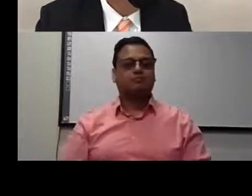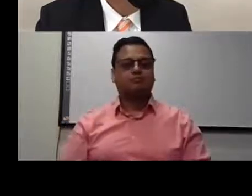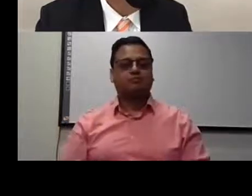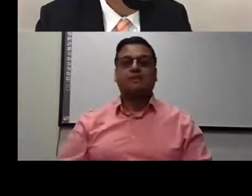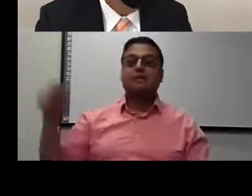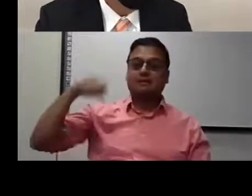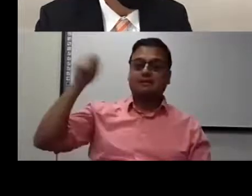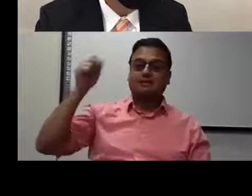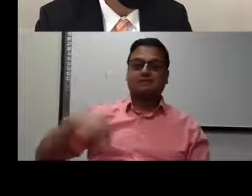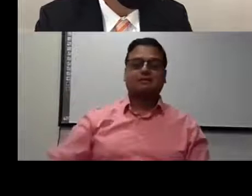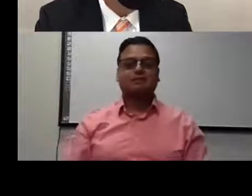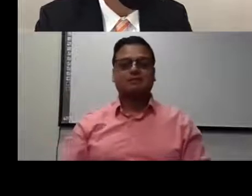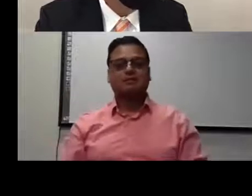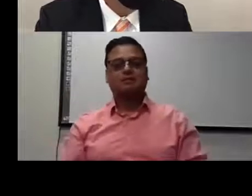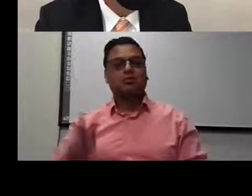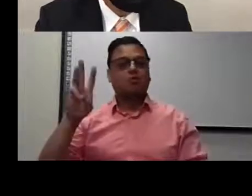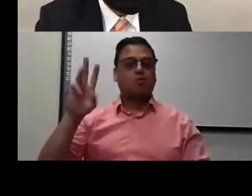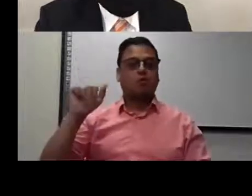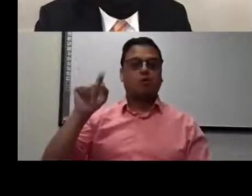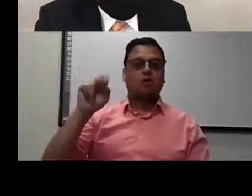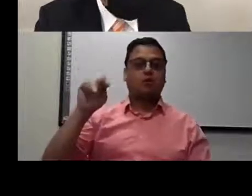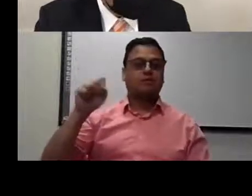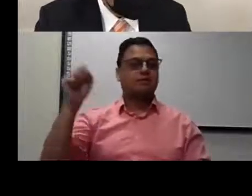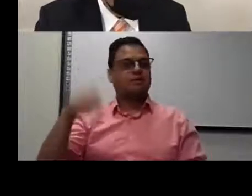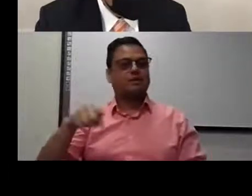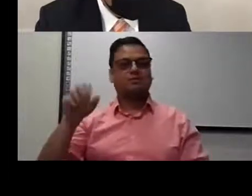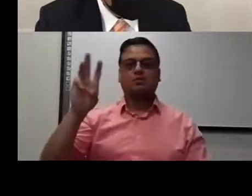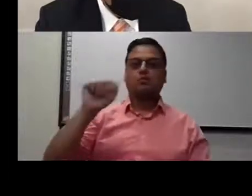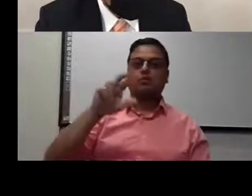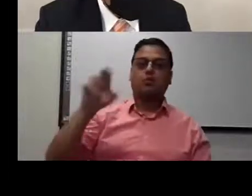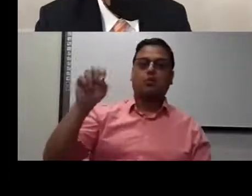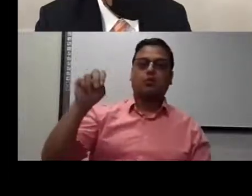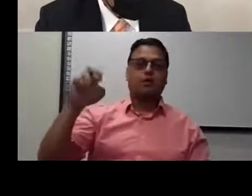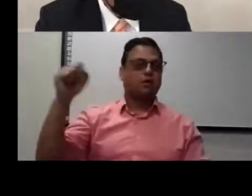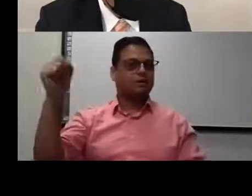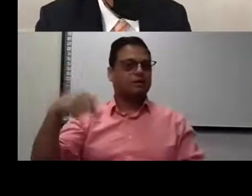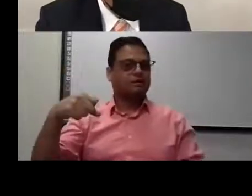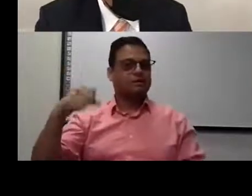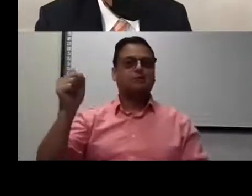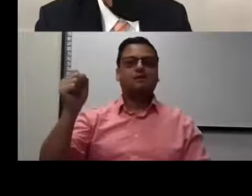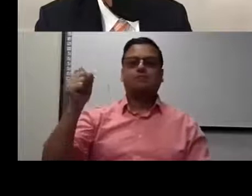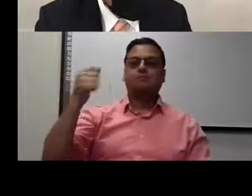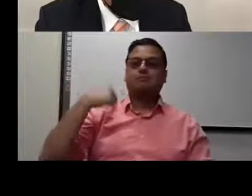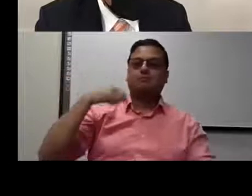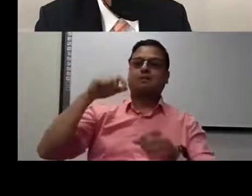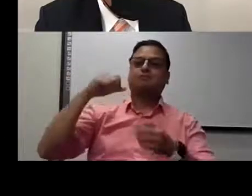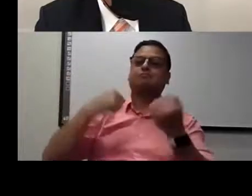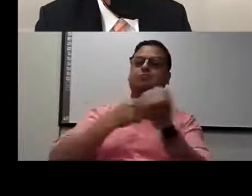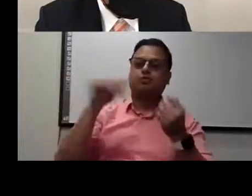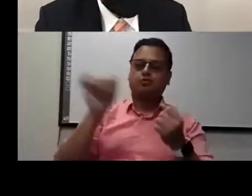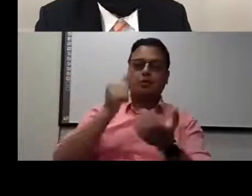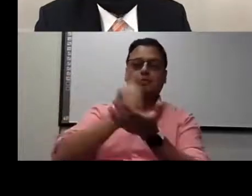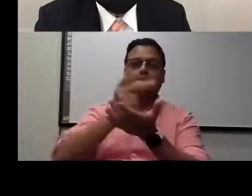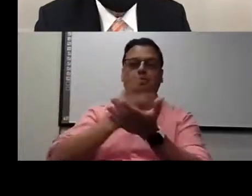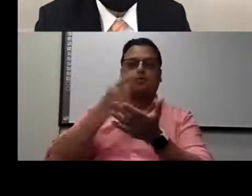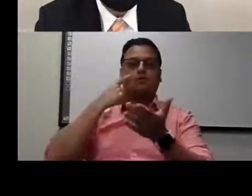Yes. Trustee Watkins. Yes. Trustee Warren. Yes. And I will vote yes as well. Approval of the